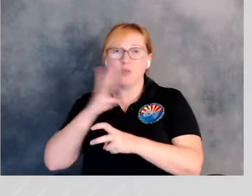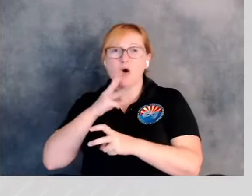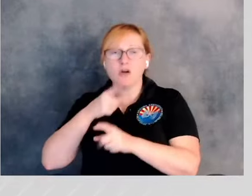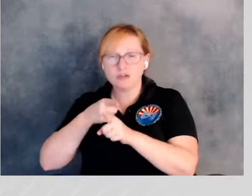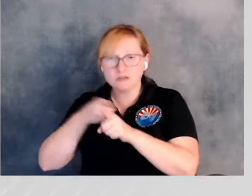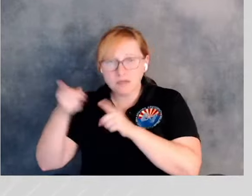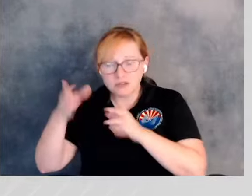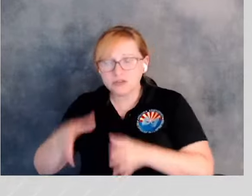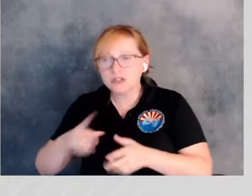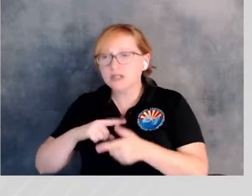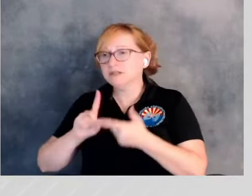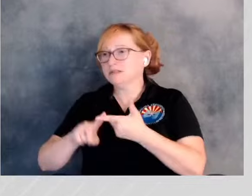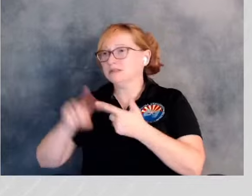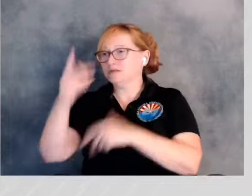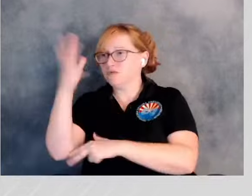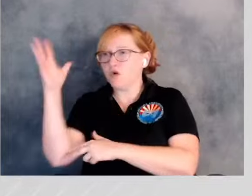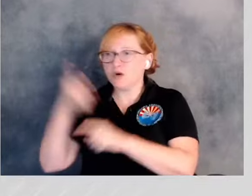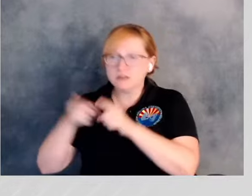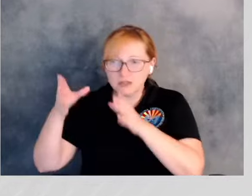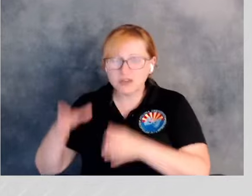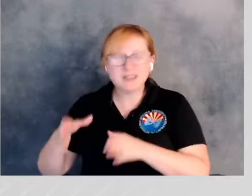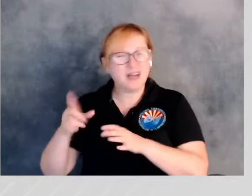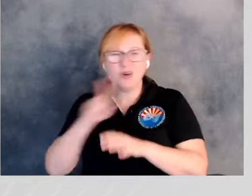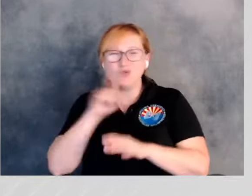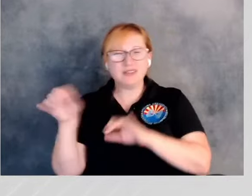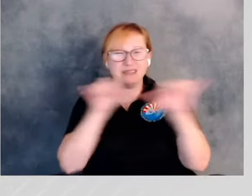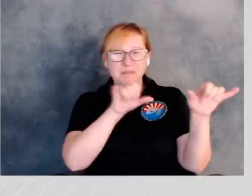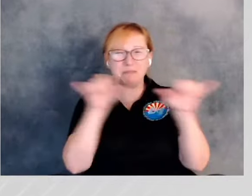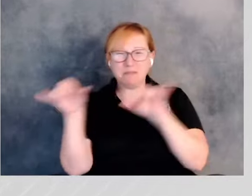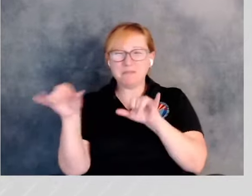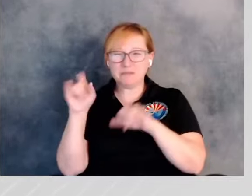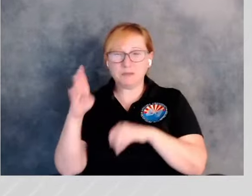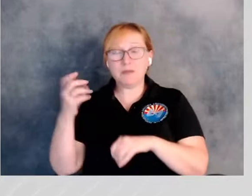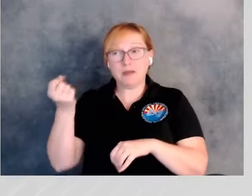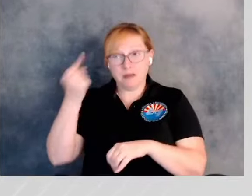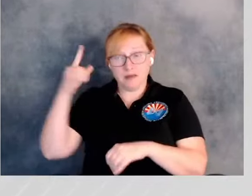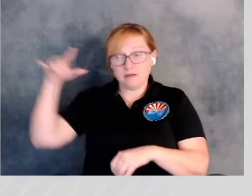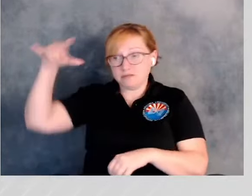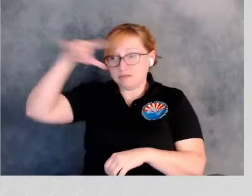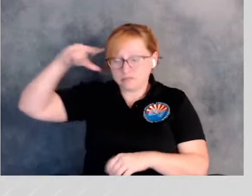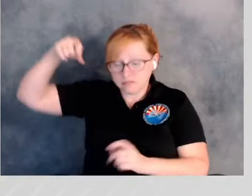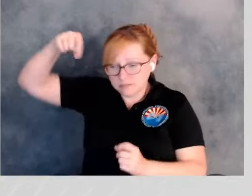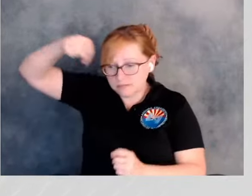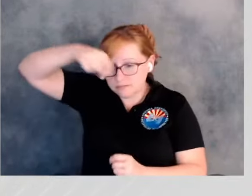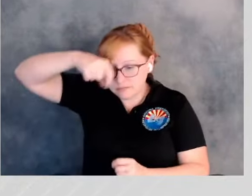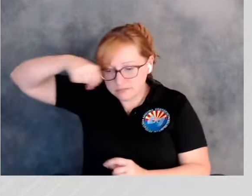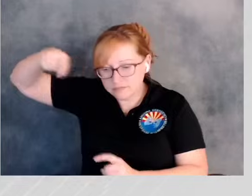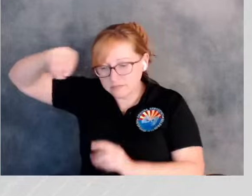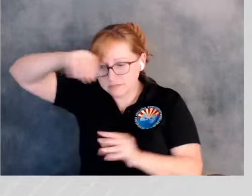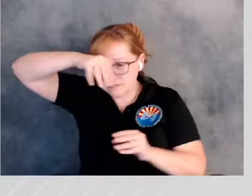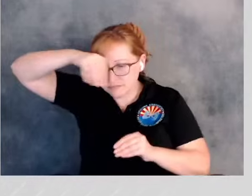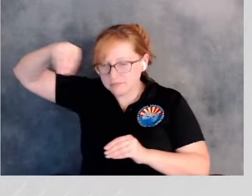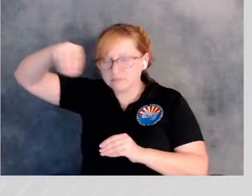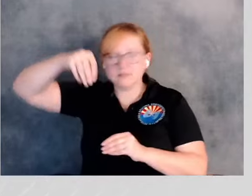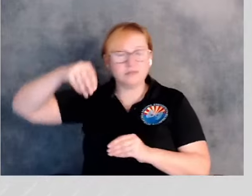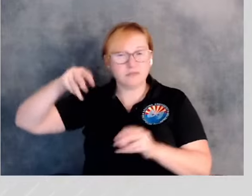personnel, and they do similarly. They take aerial data from satellites and look at the soils